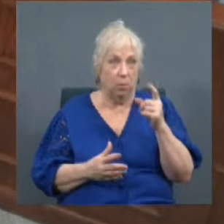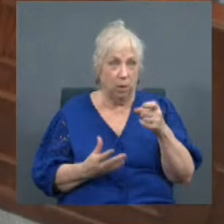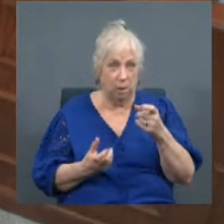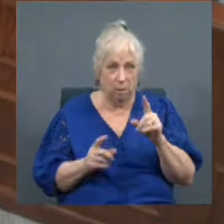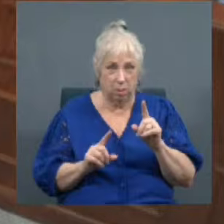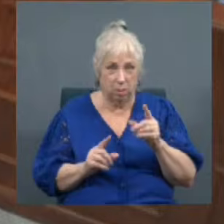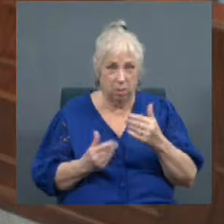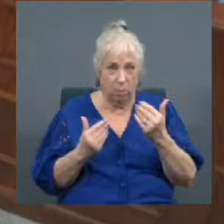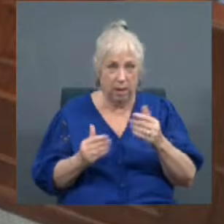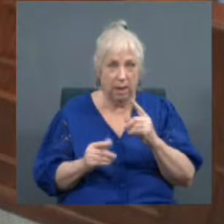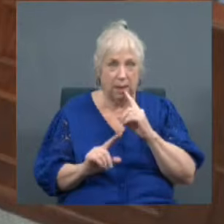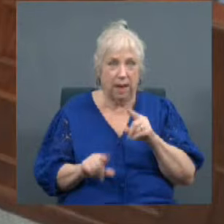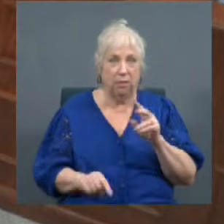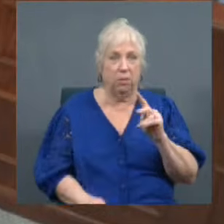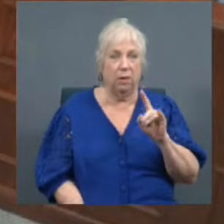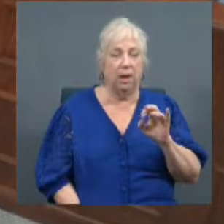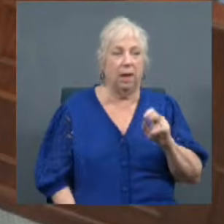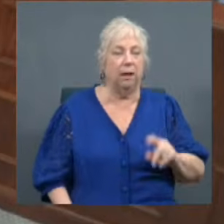answer, Nick?